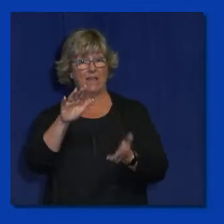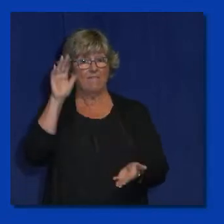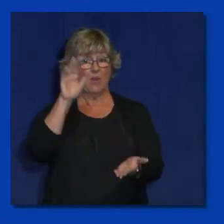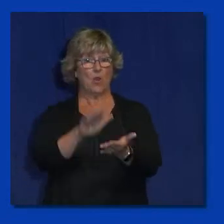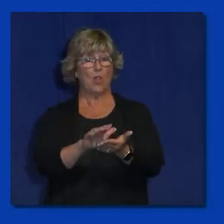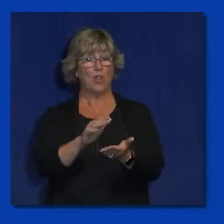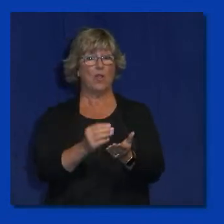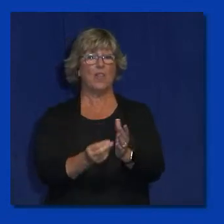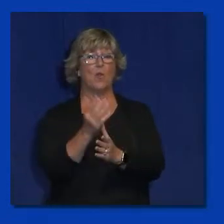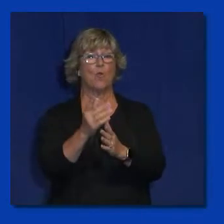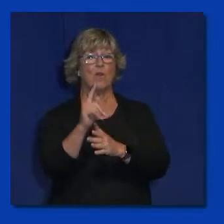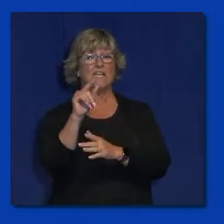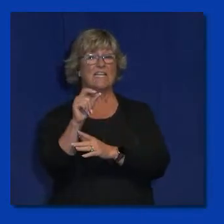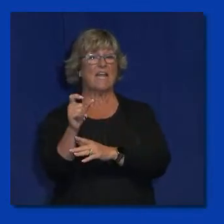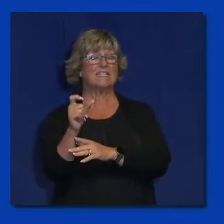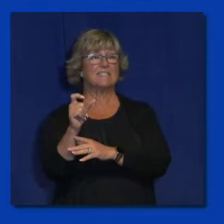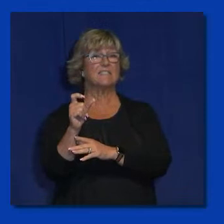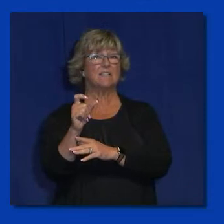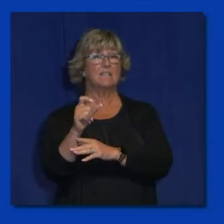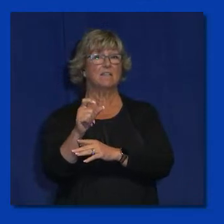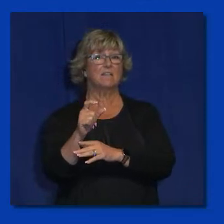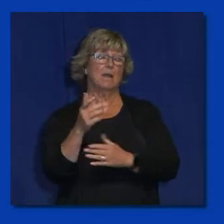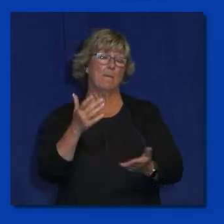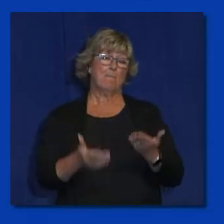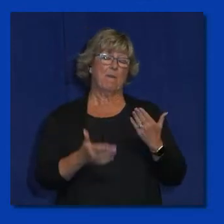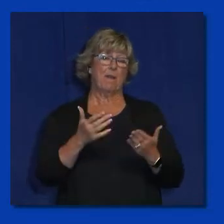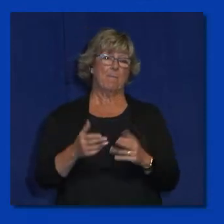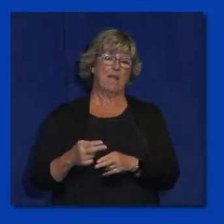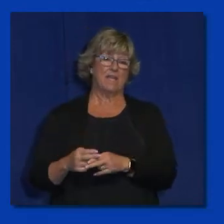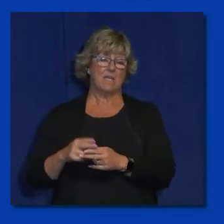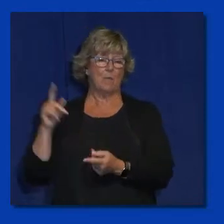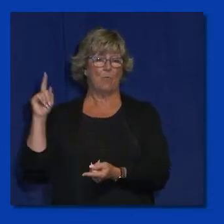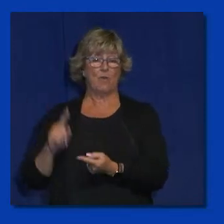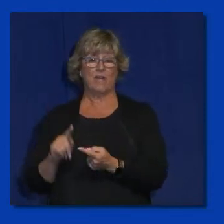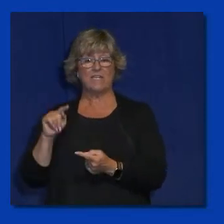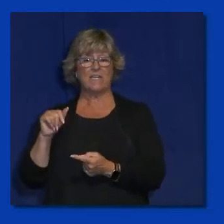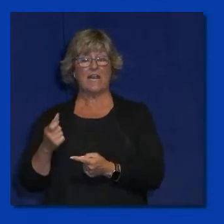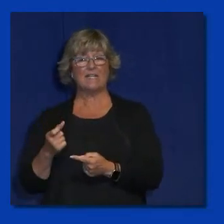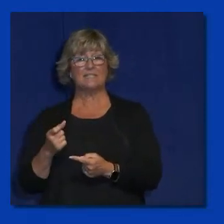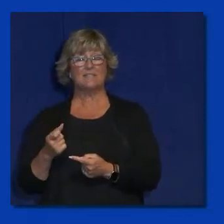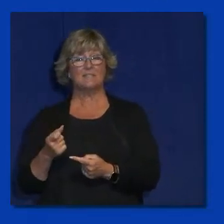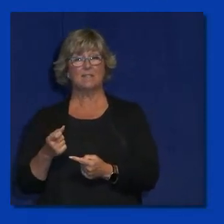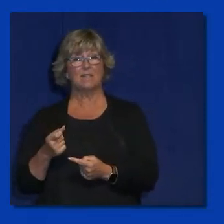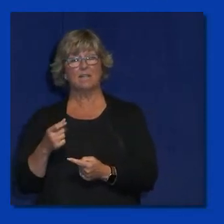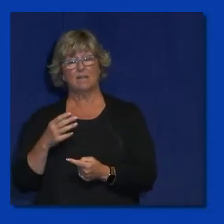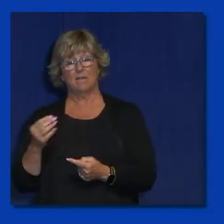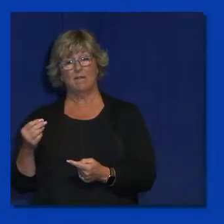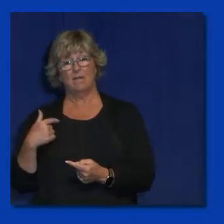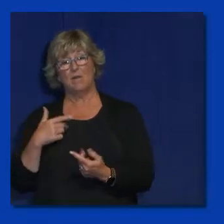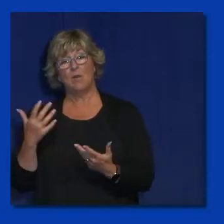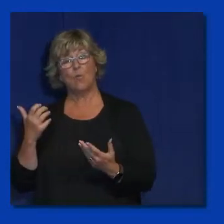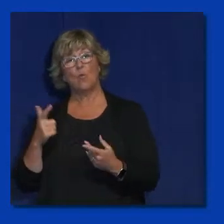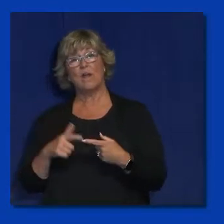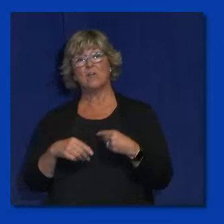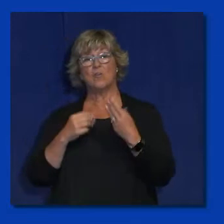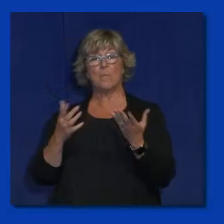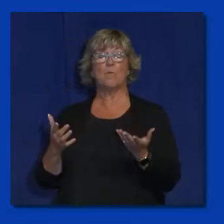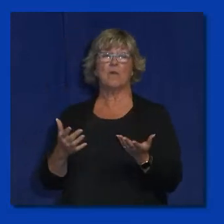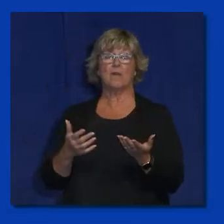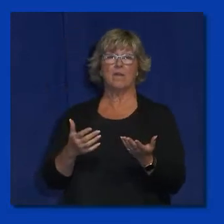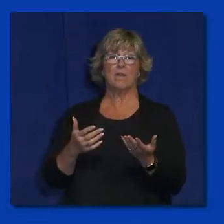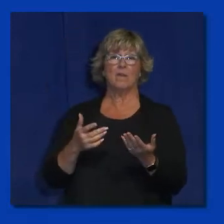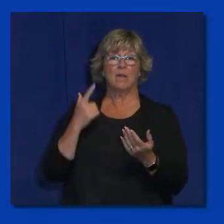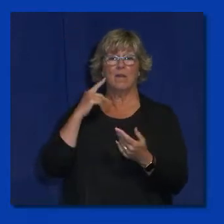that cultivation tax in particular, that there may be a temporary reduction in taxes, and we want to provide backfill